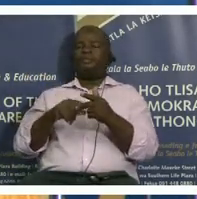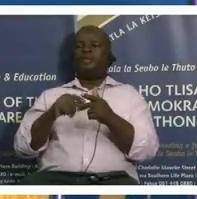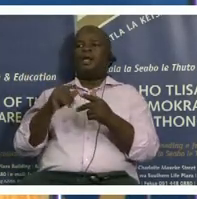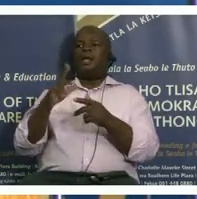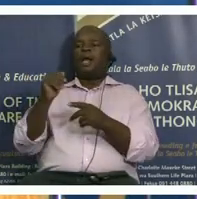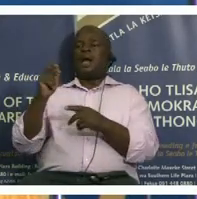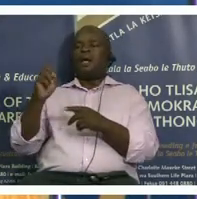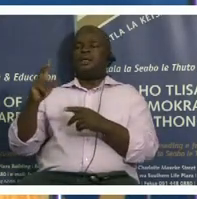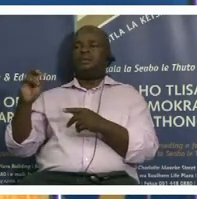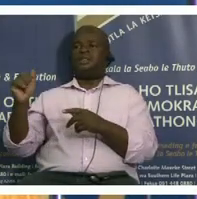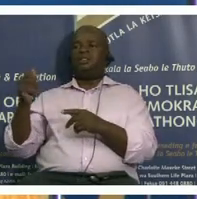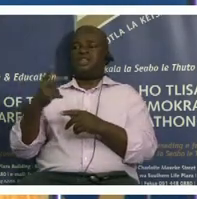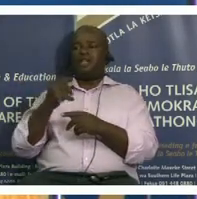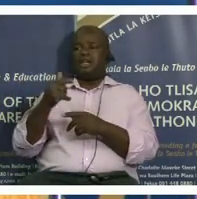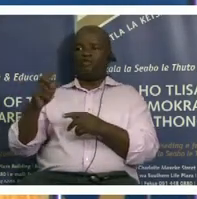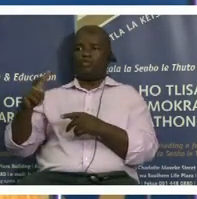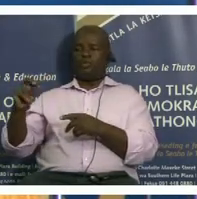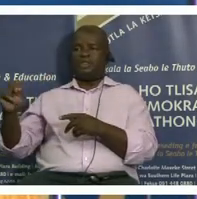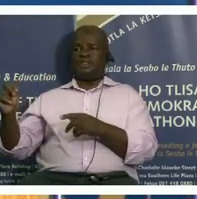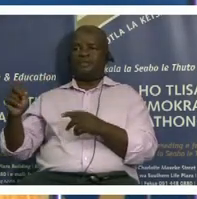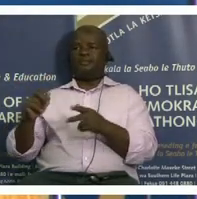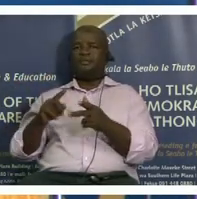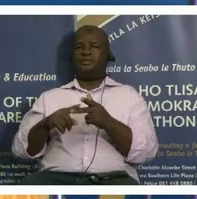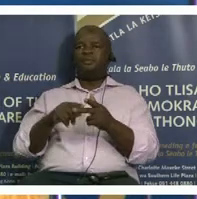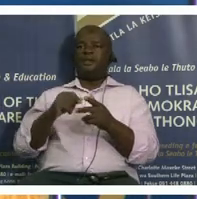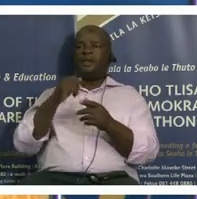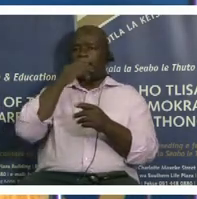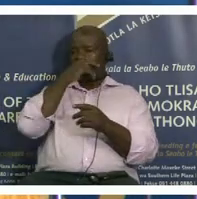Arbeis Genoot Primary School in Motheo,